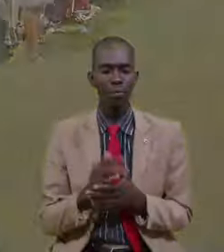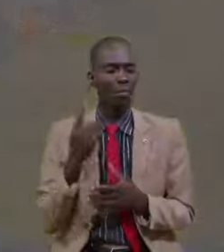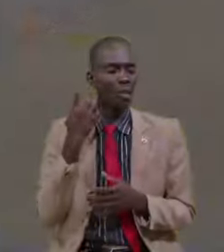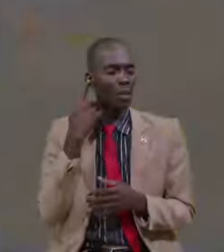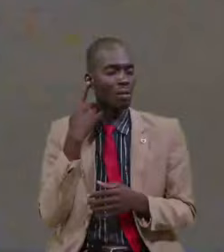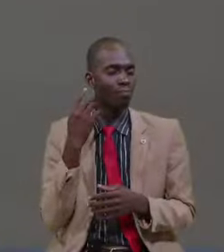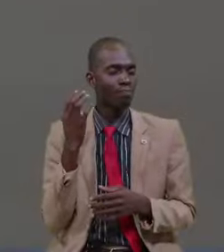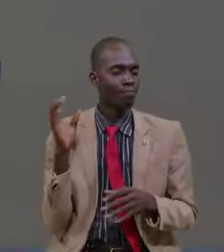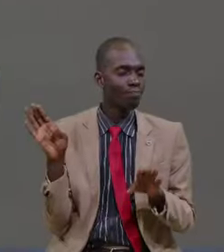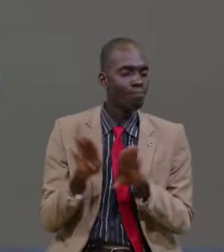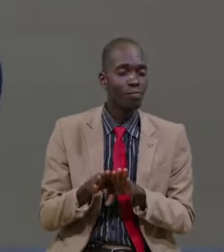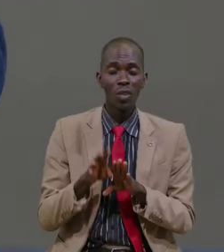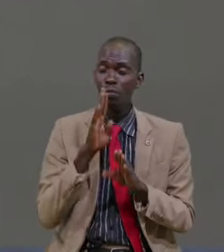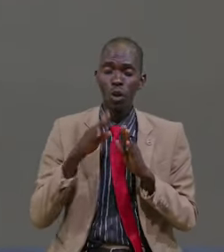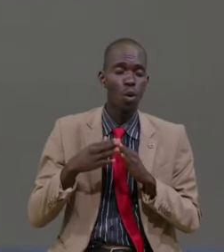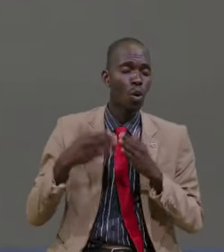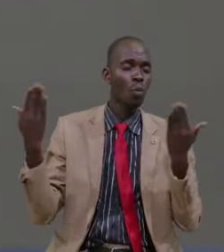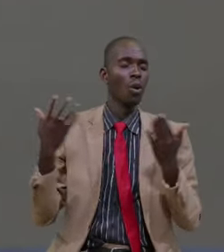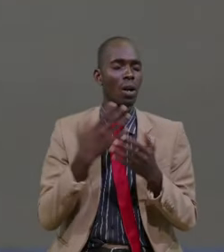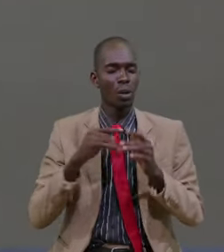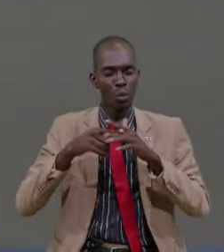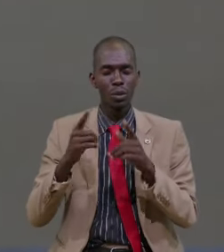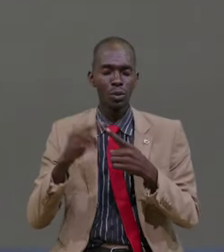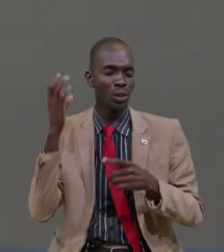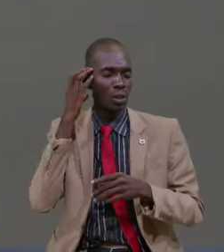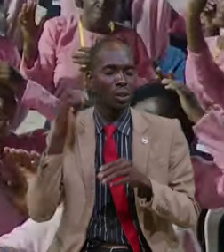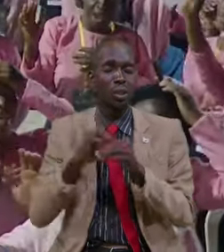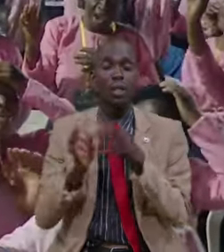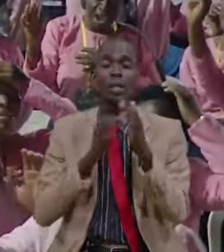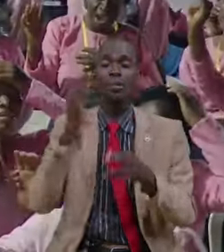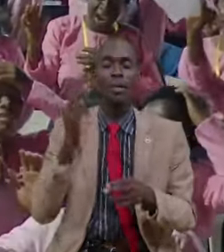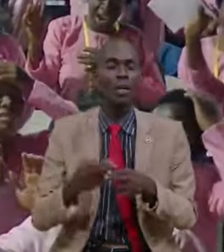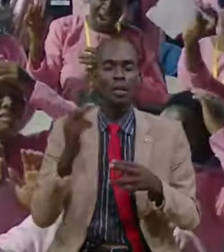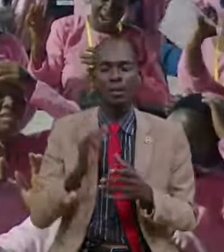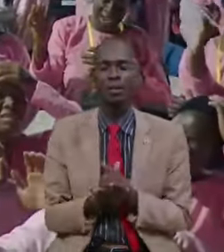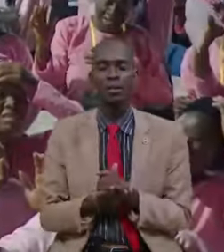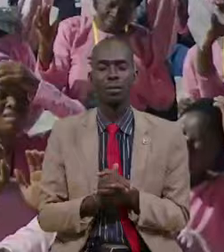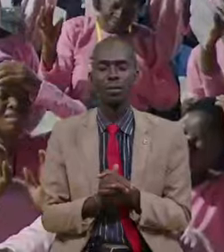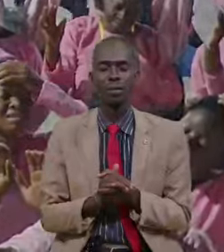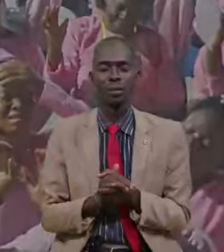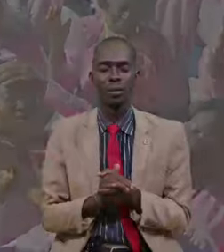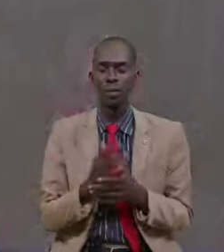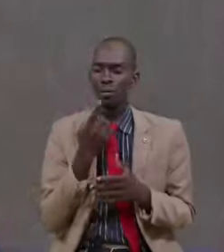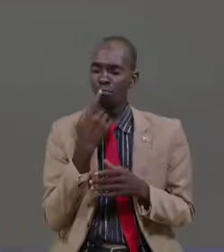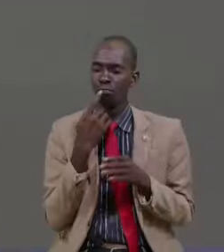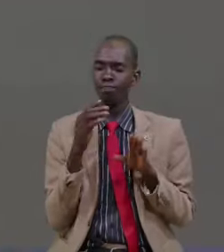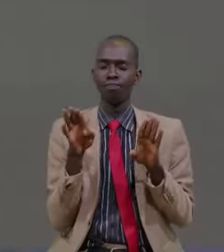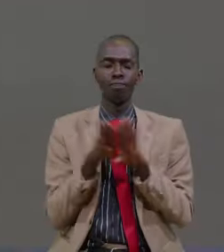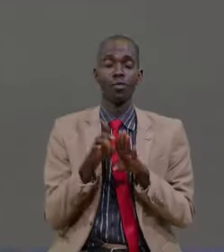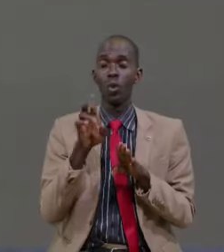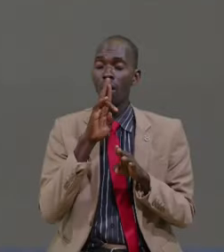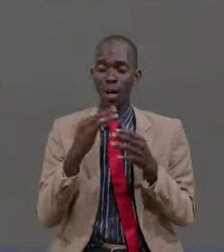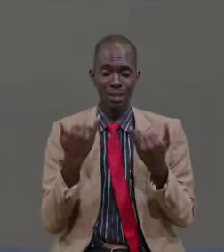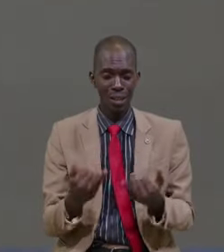be open and begin to hear in Jesus' name. Dumb tongues, you are loosed, you